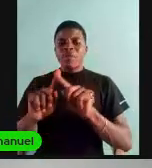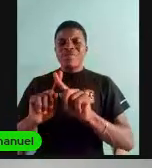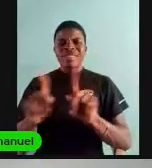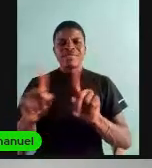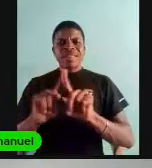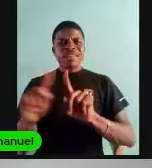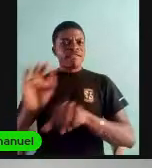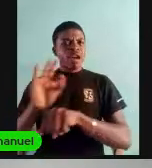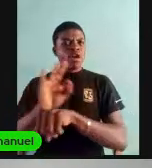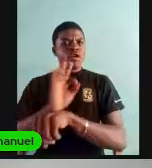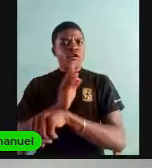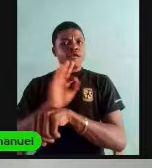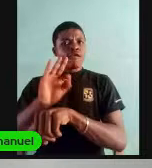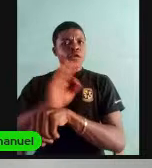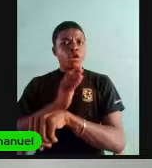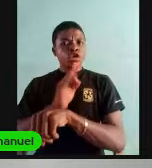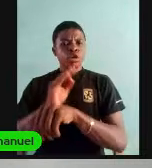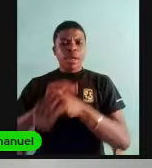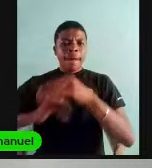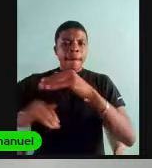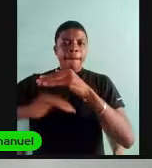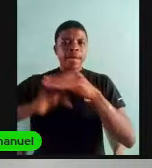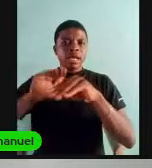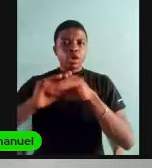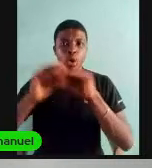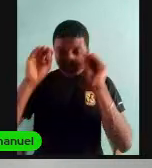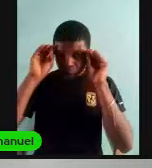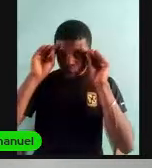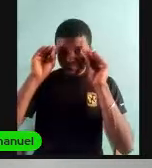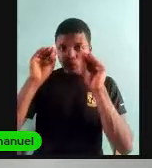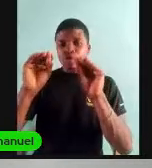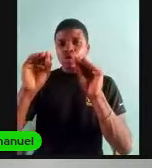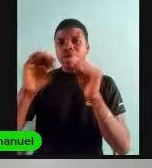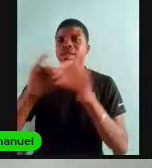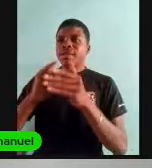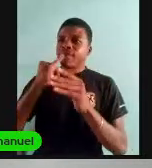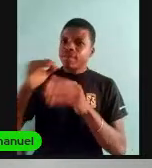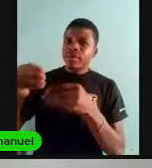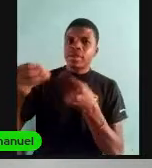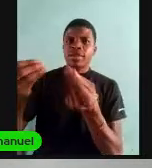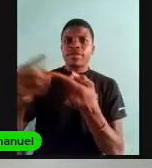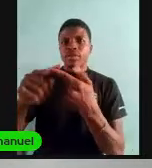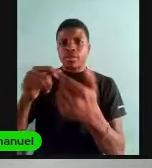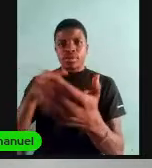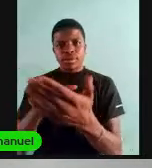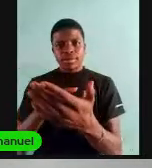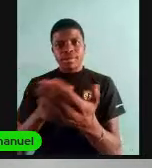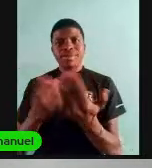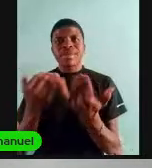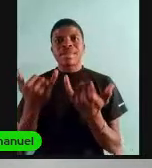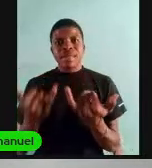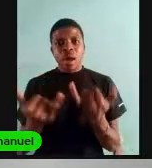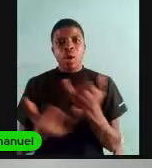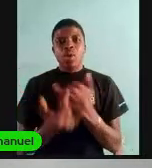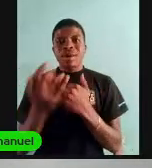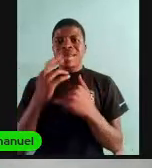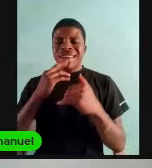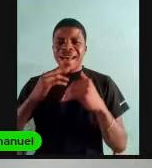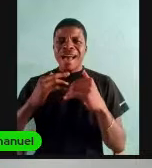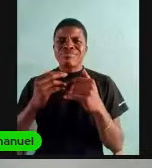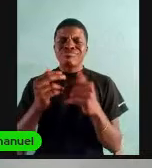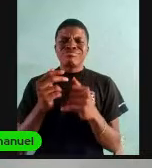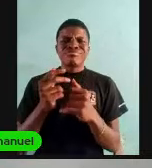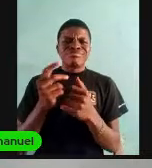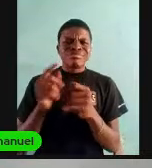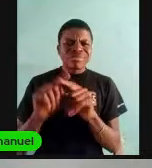based on what instructions given. So now there are some key components of you're going to be getting familiar with such a component such as sensor, memory,